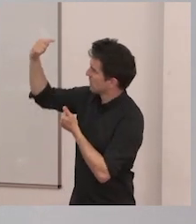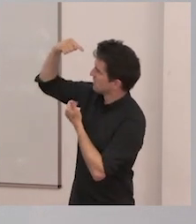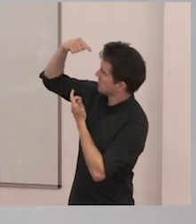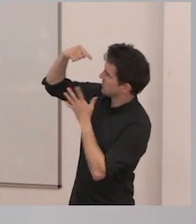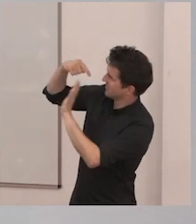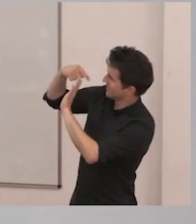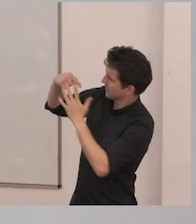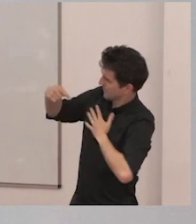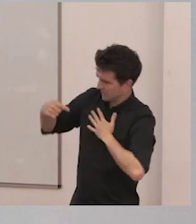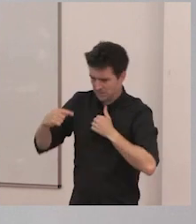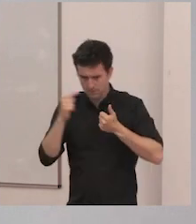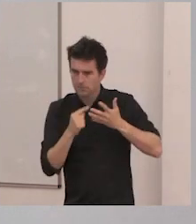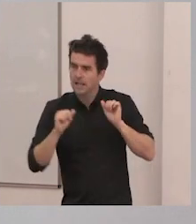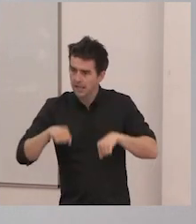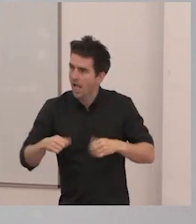to.